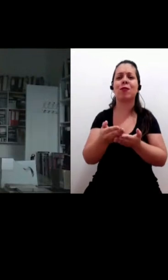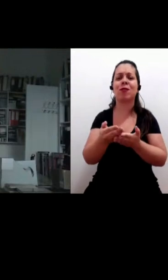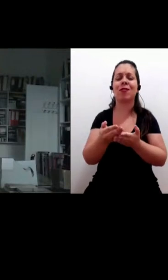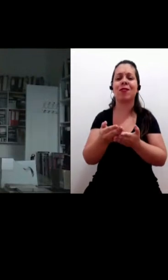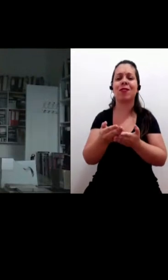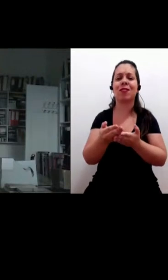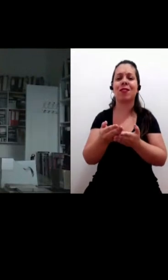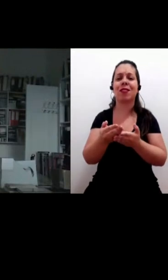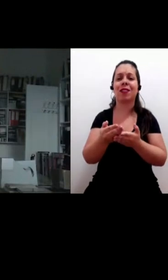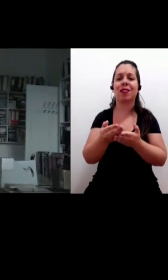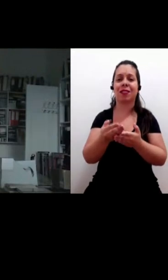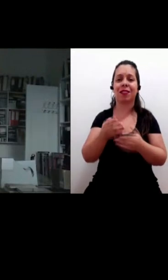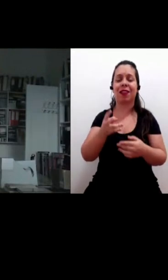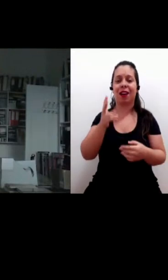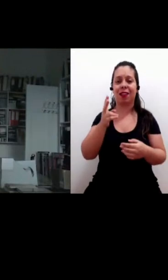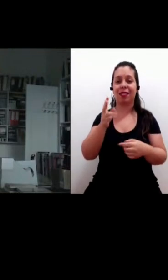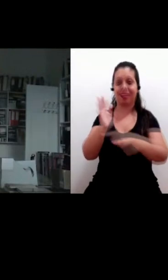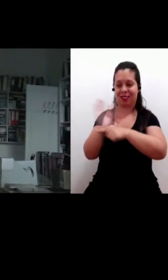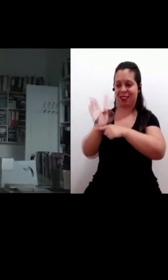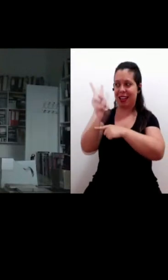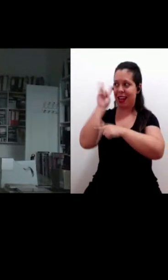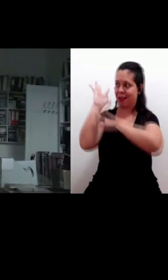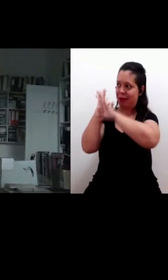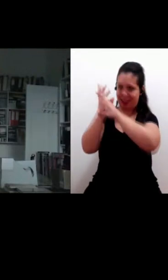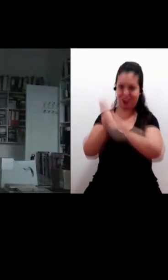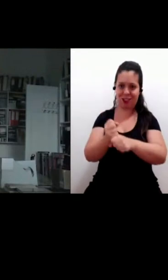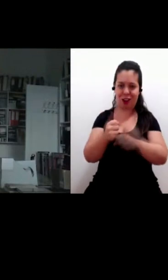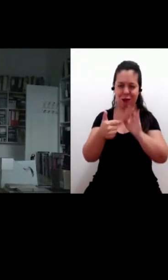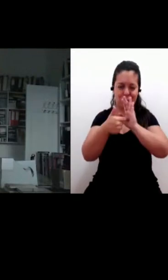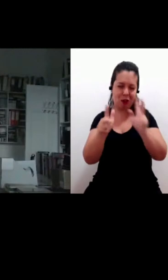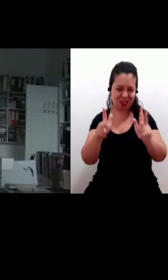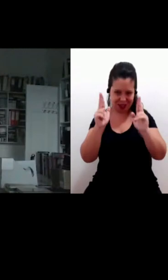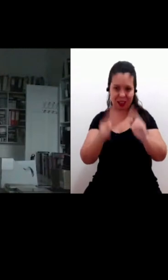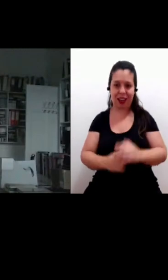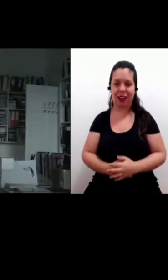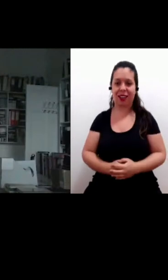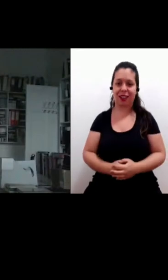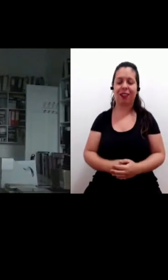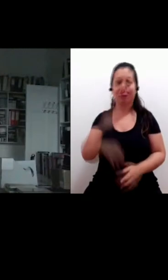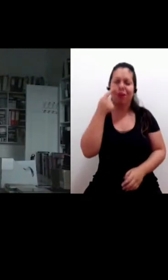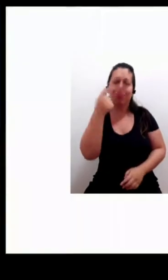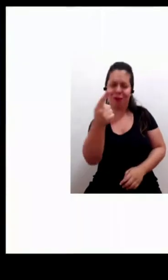Film, when you say that, let's see.